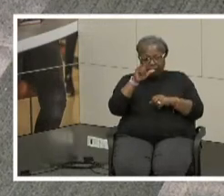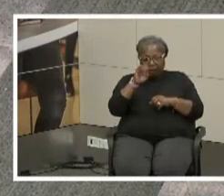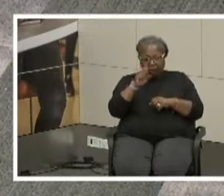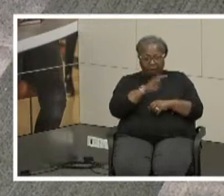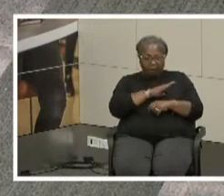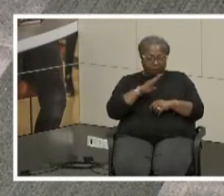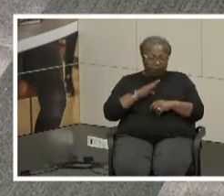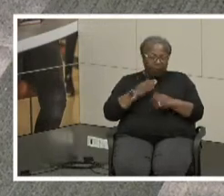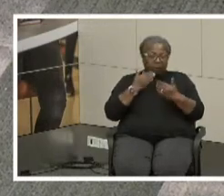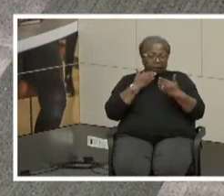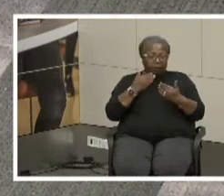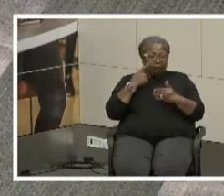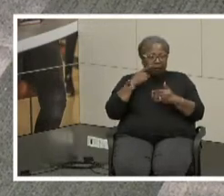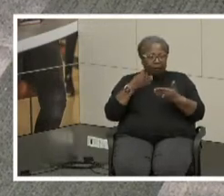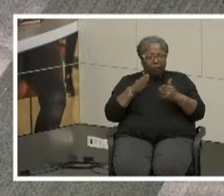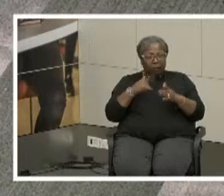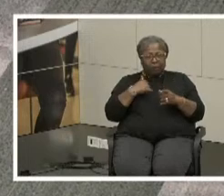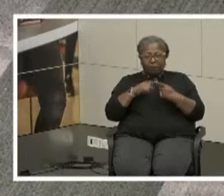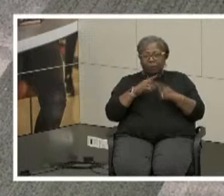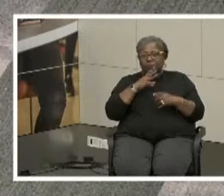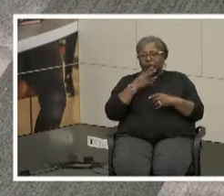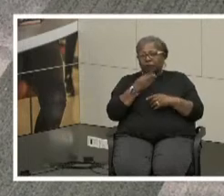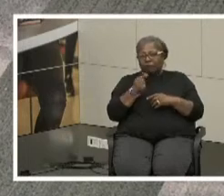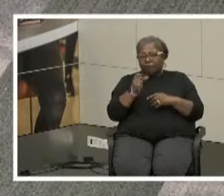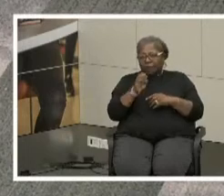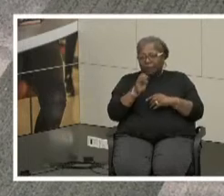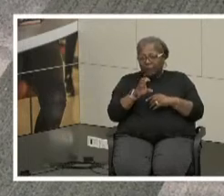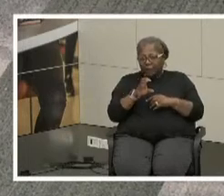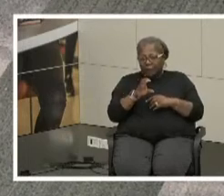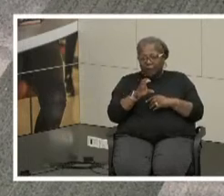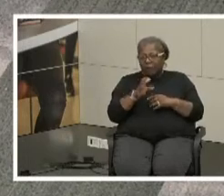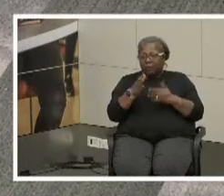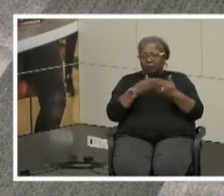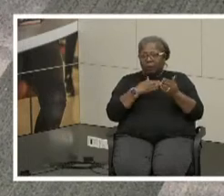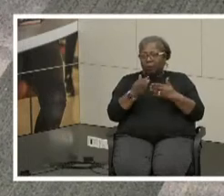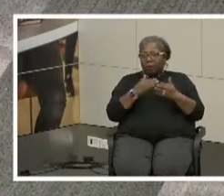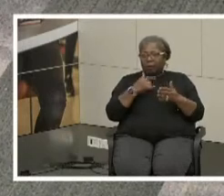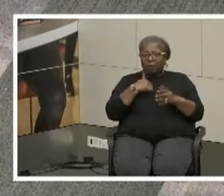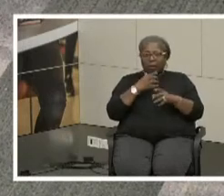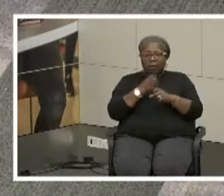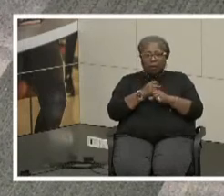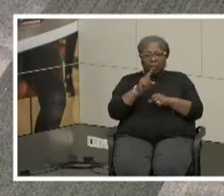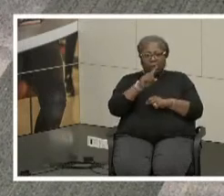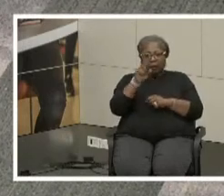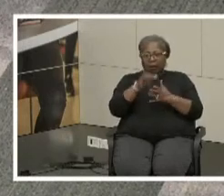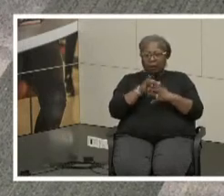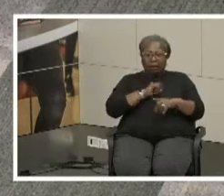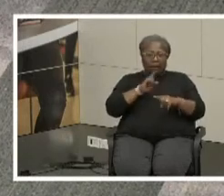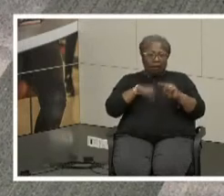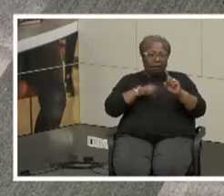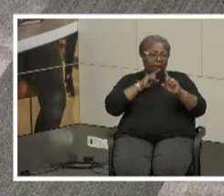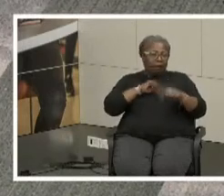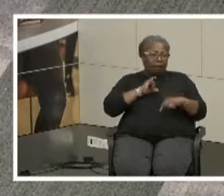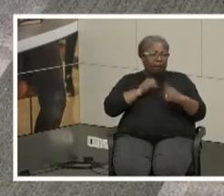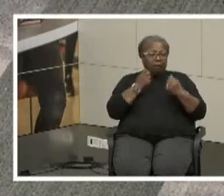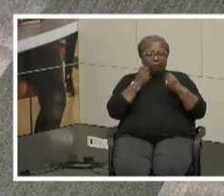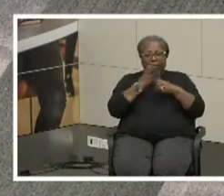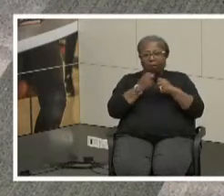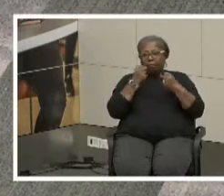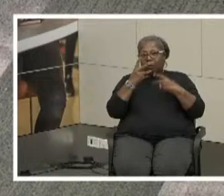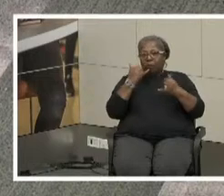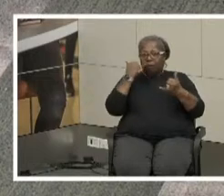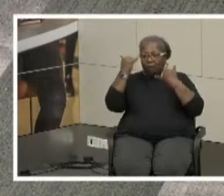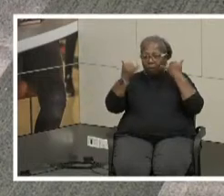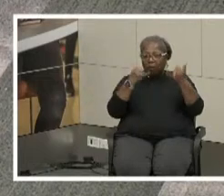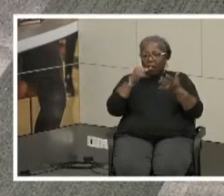let me thank you guys for allowing me to speak just for a few seconds uh whenever I get questions that I can't answer and I've gotten hundreds of calls and